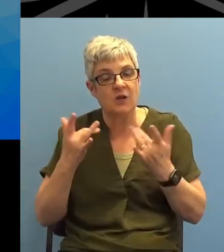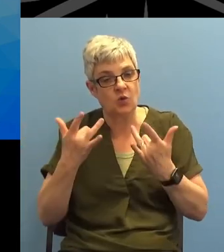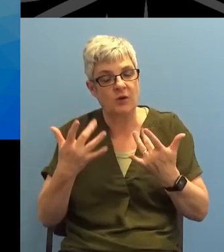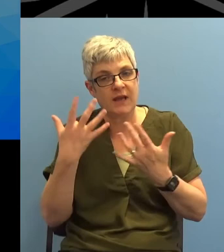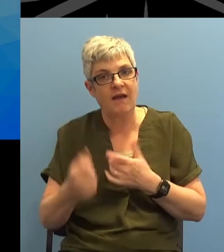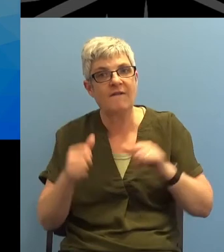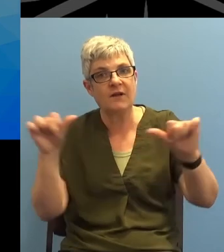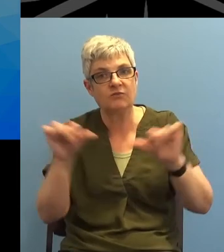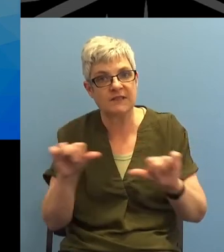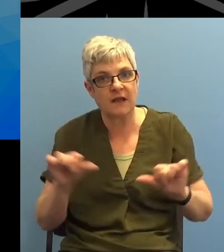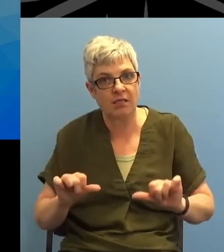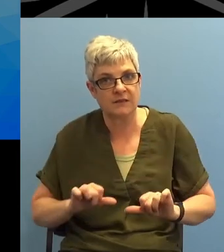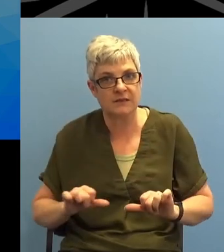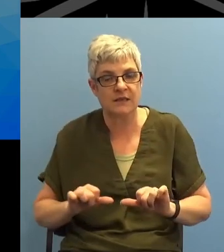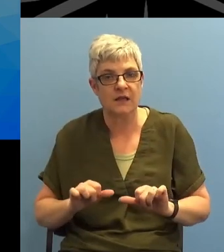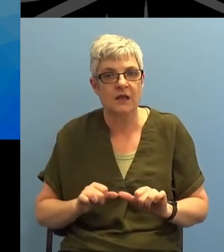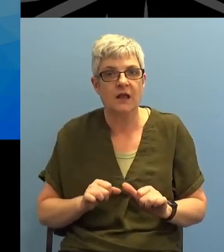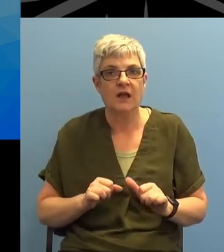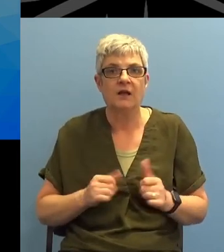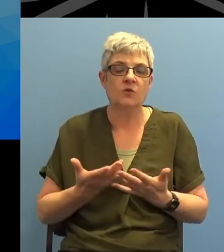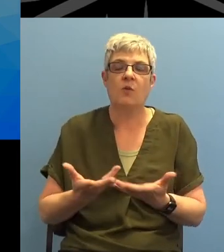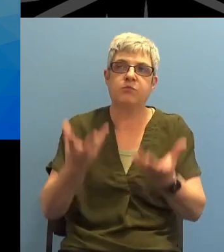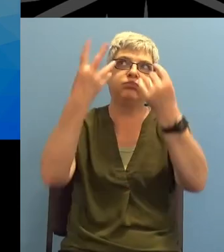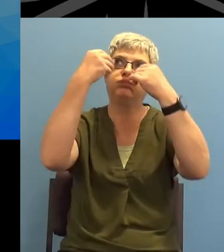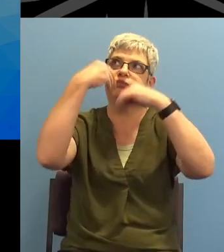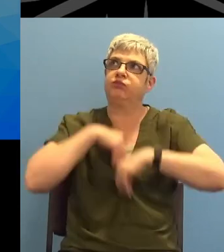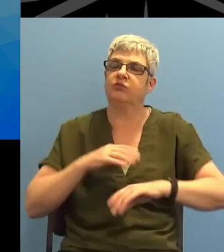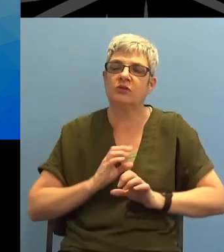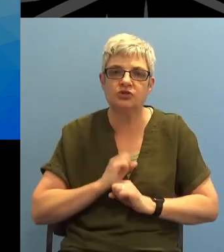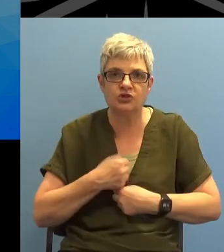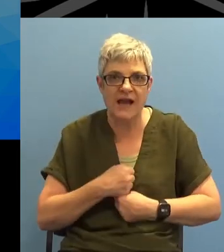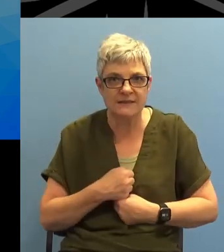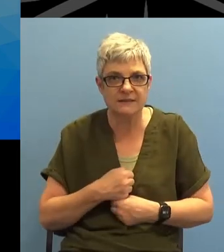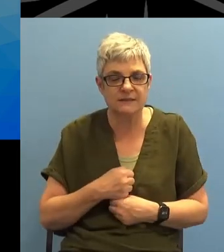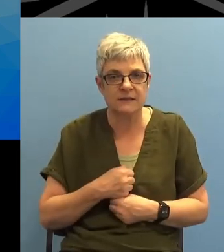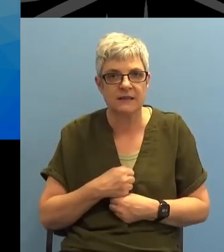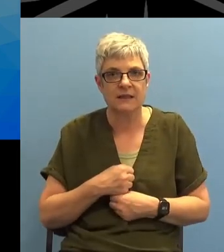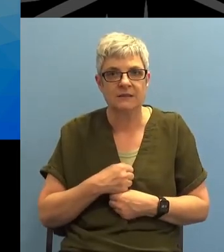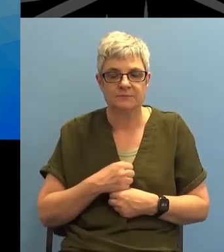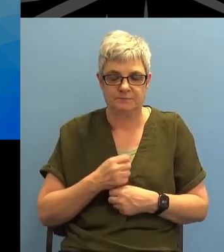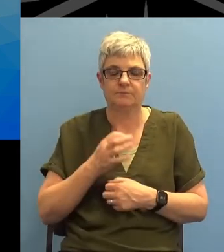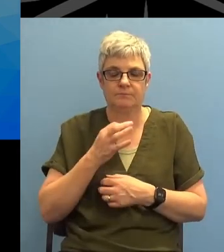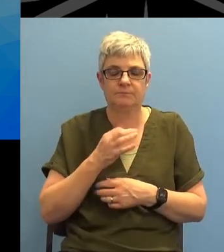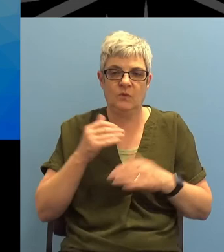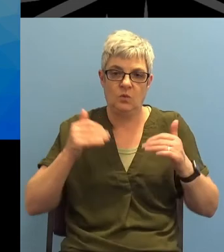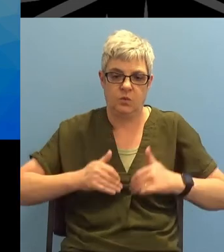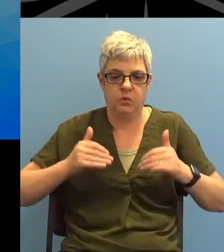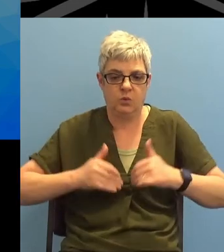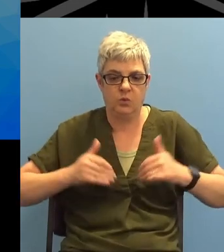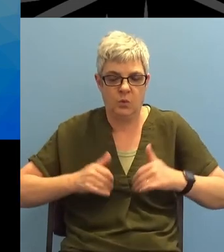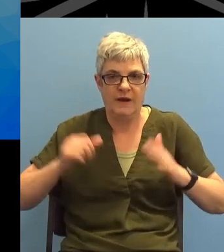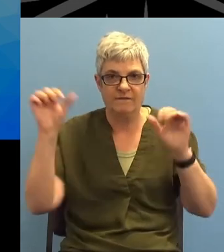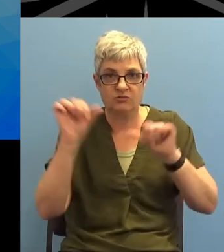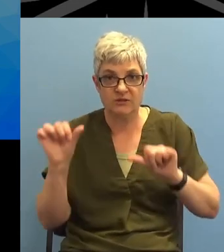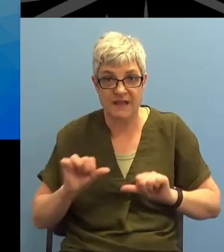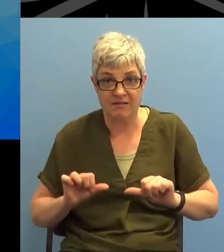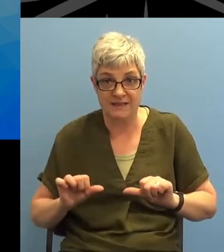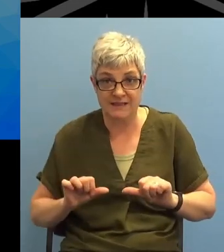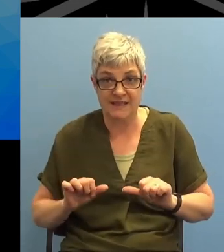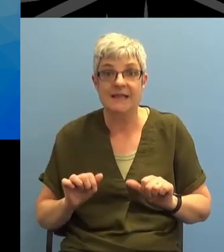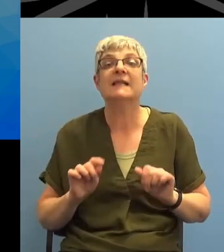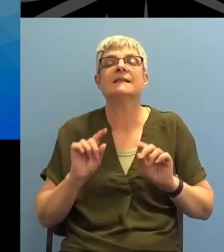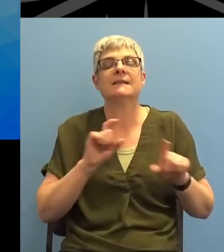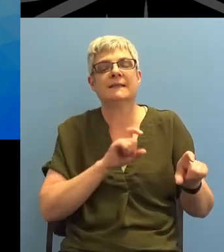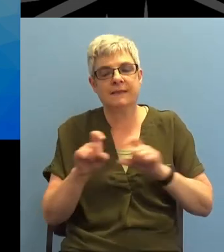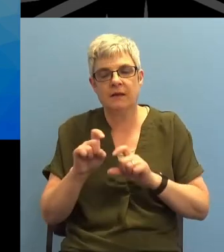results, that they wouldn't find themselves overwhelmed with stress, and that as they wait for results, they can still find